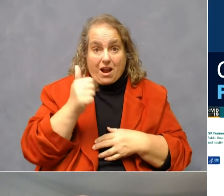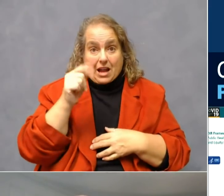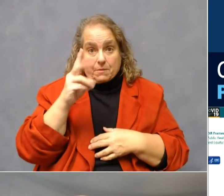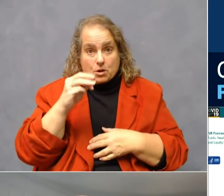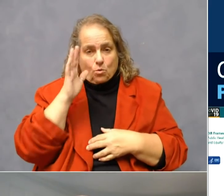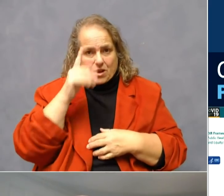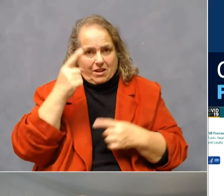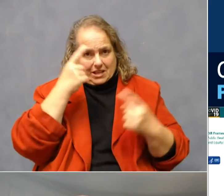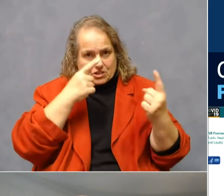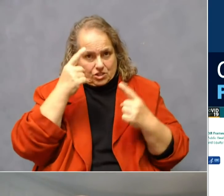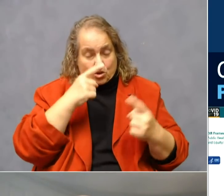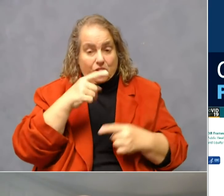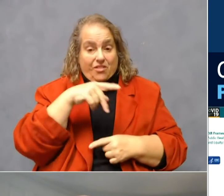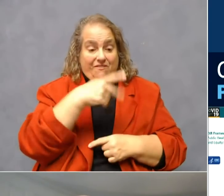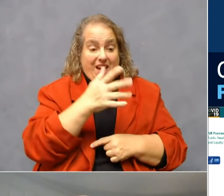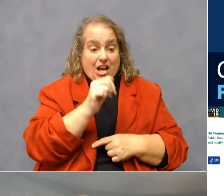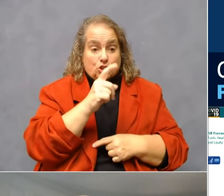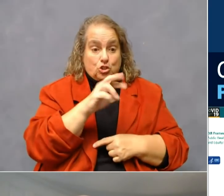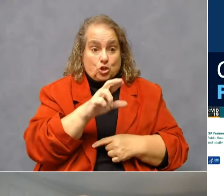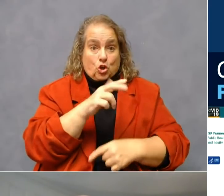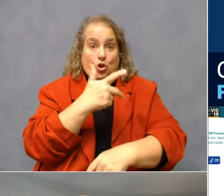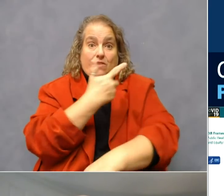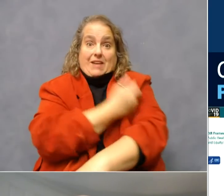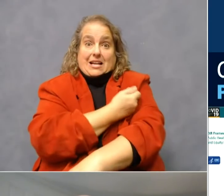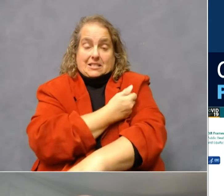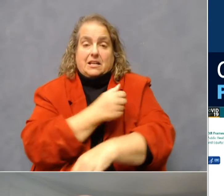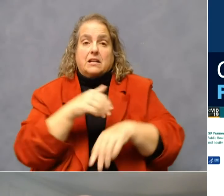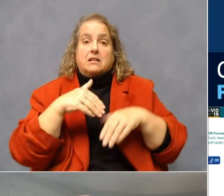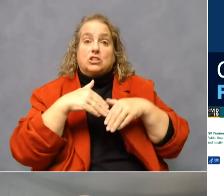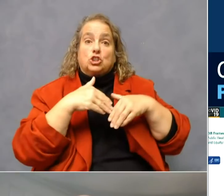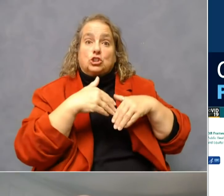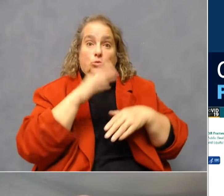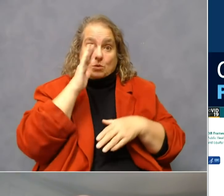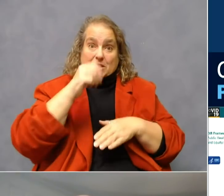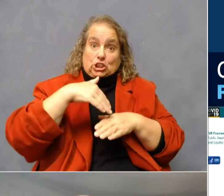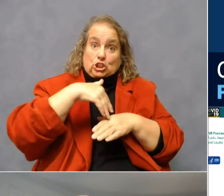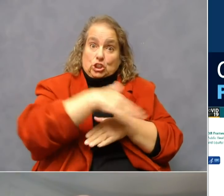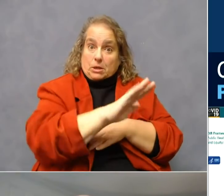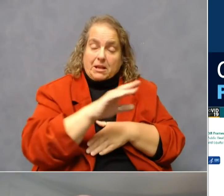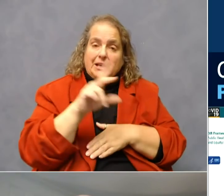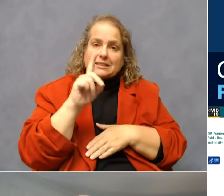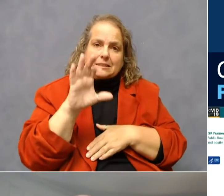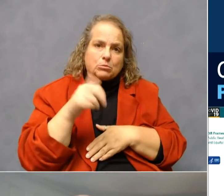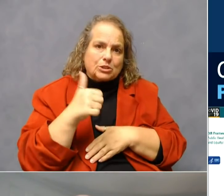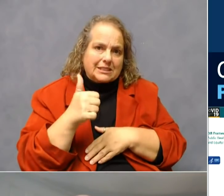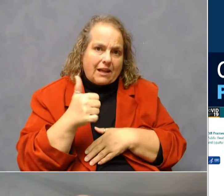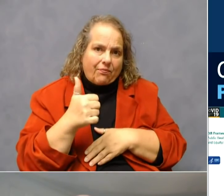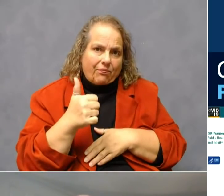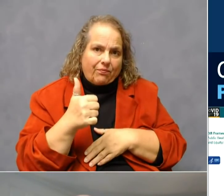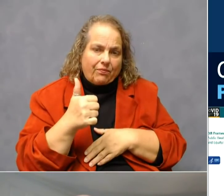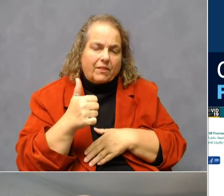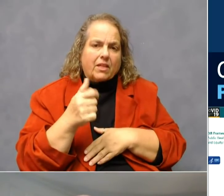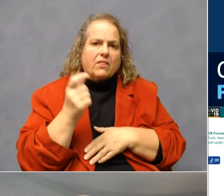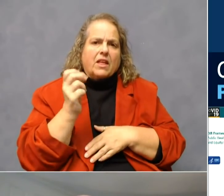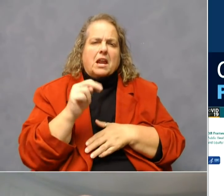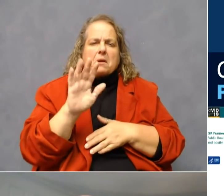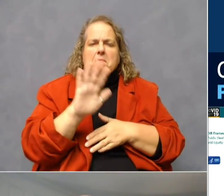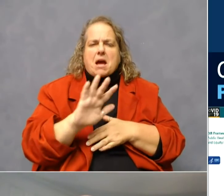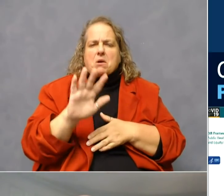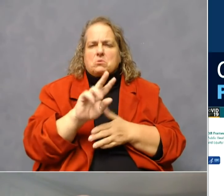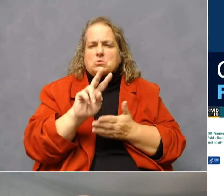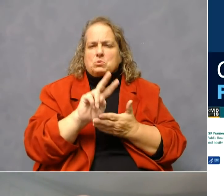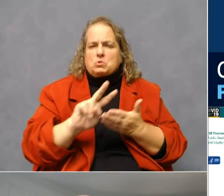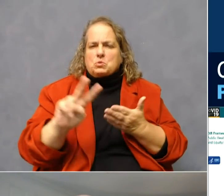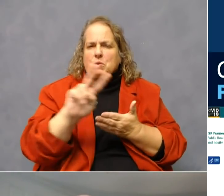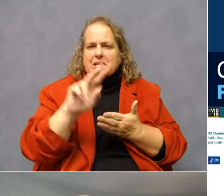10th. And then sometime after that, once Moderna submits its materials for their emergency use authorization, they'll